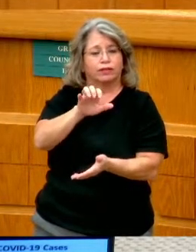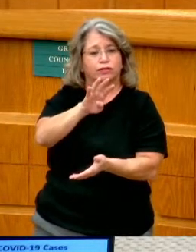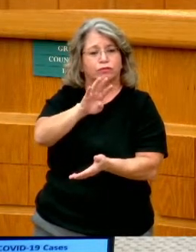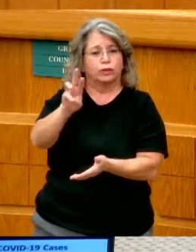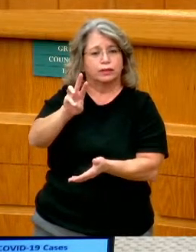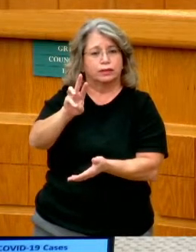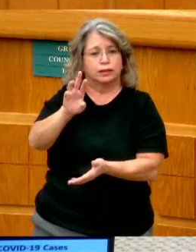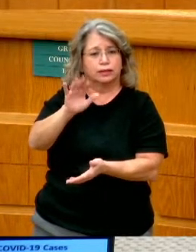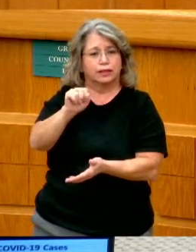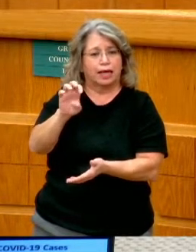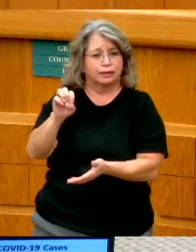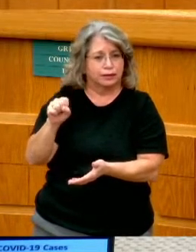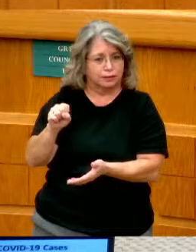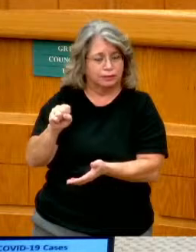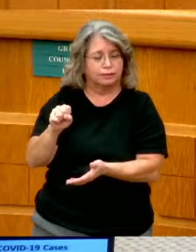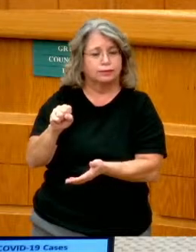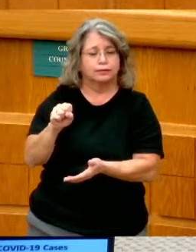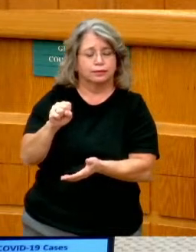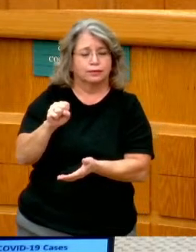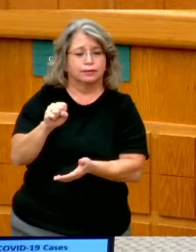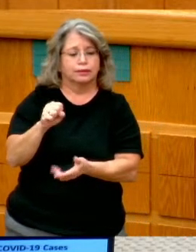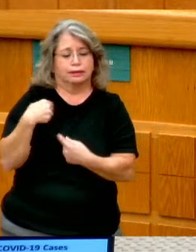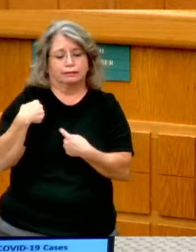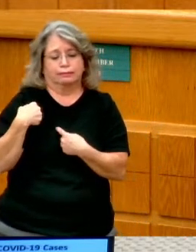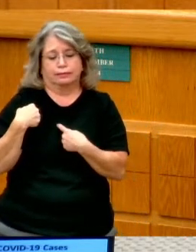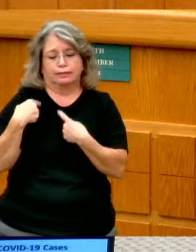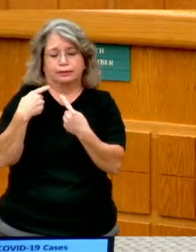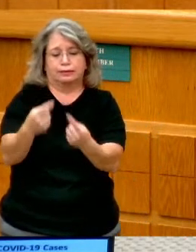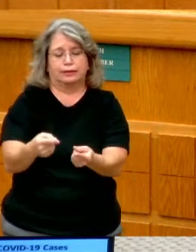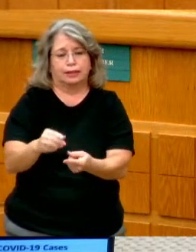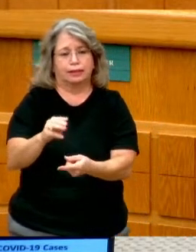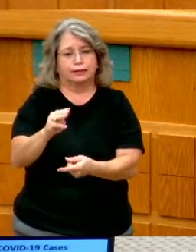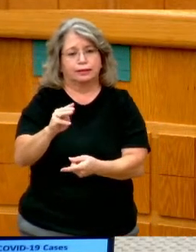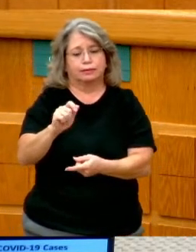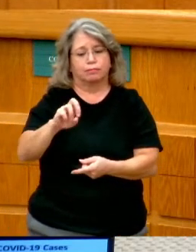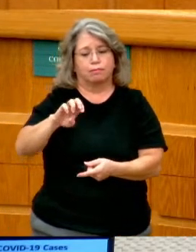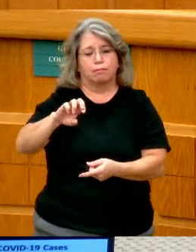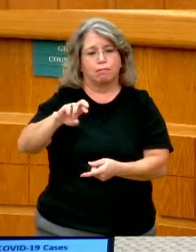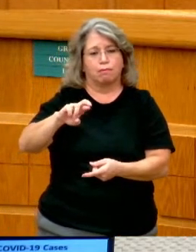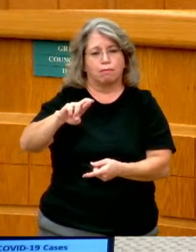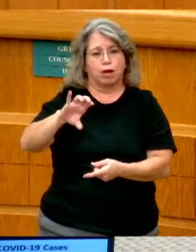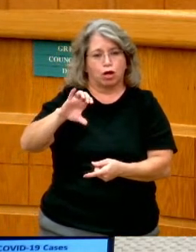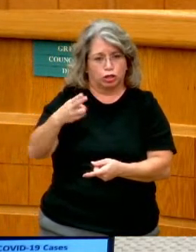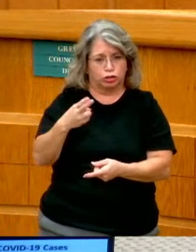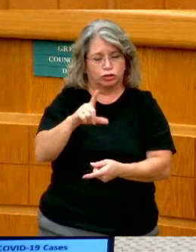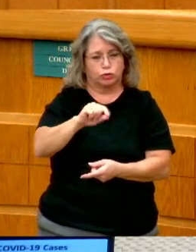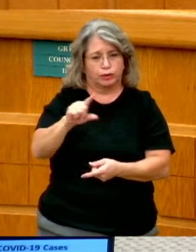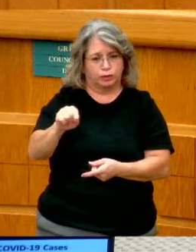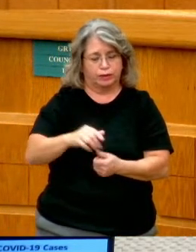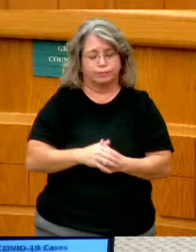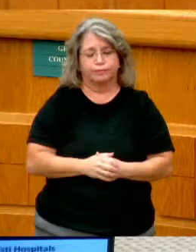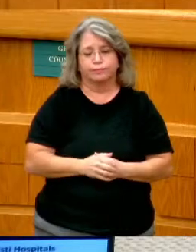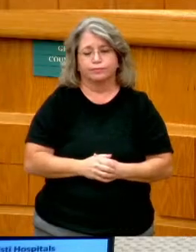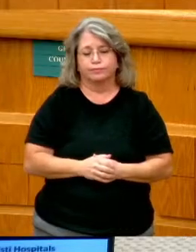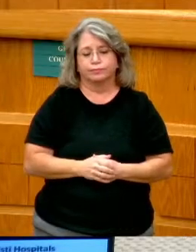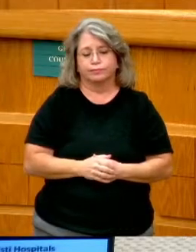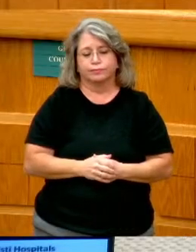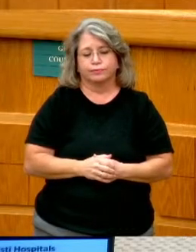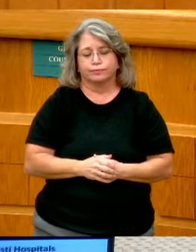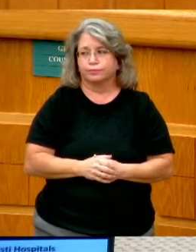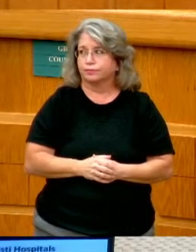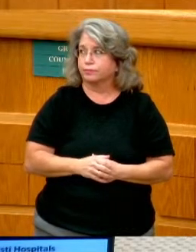36,546 cases of COVID-19 since we started back in March of 2020. Next slide. This